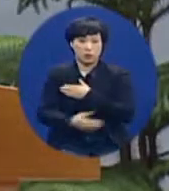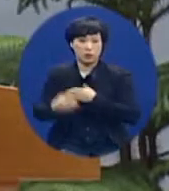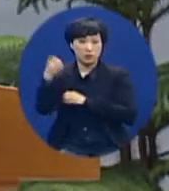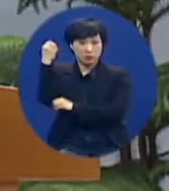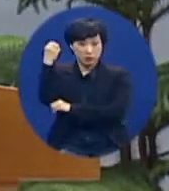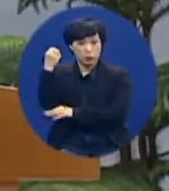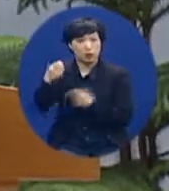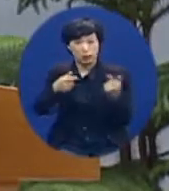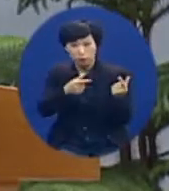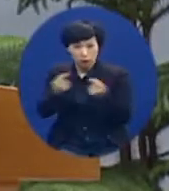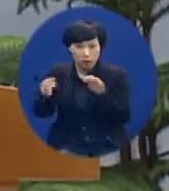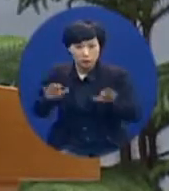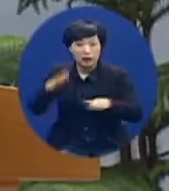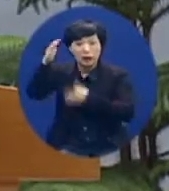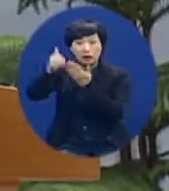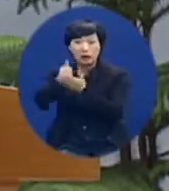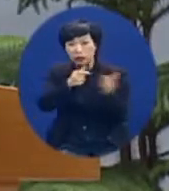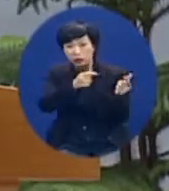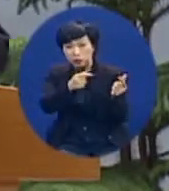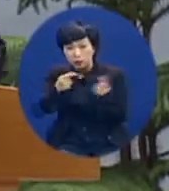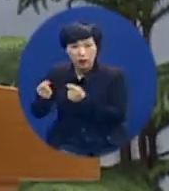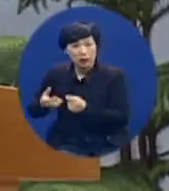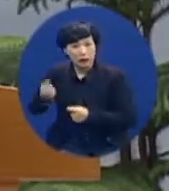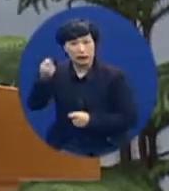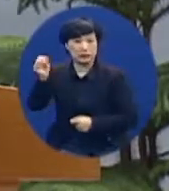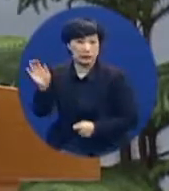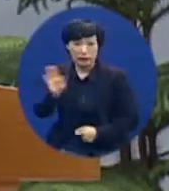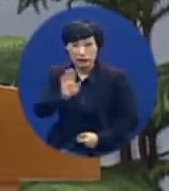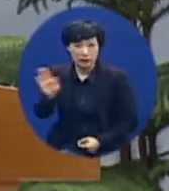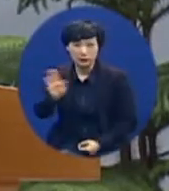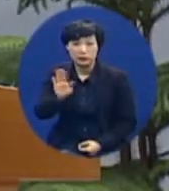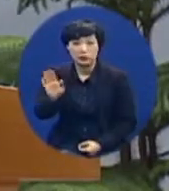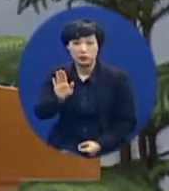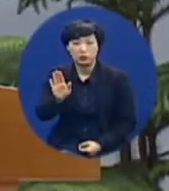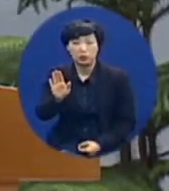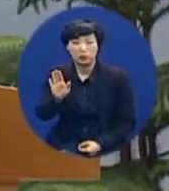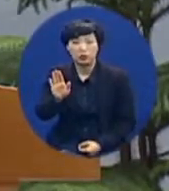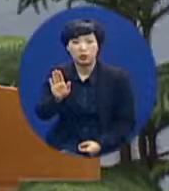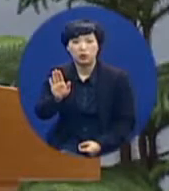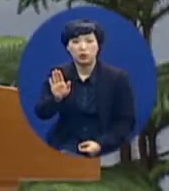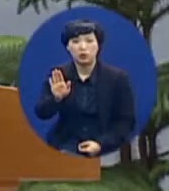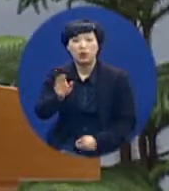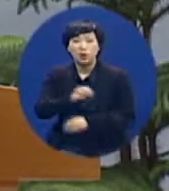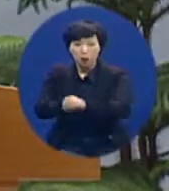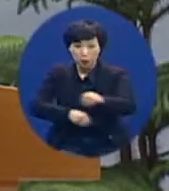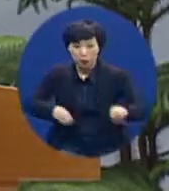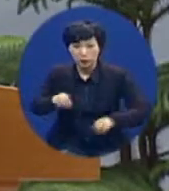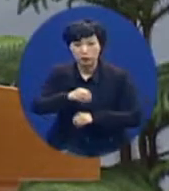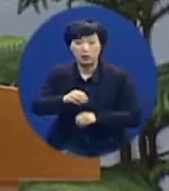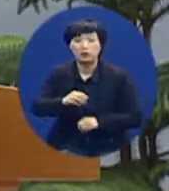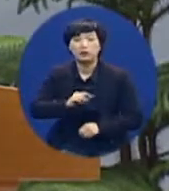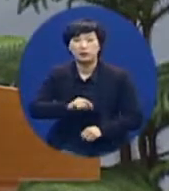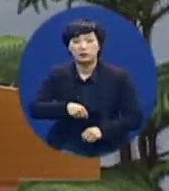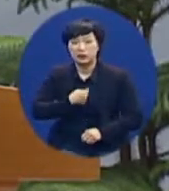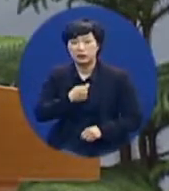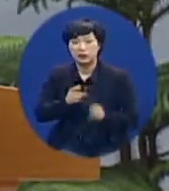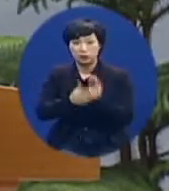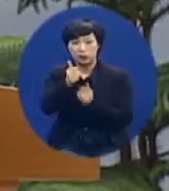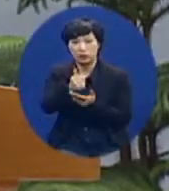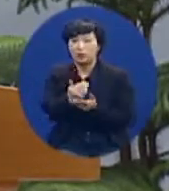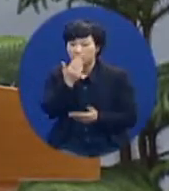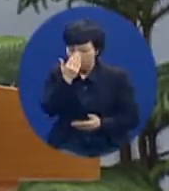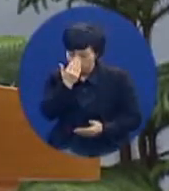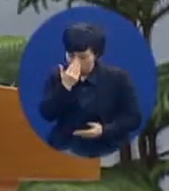grasped. God made himself nothing, taking the very nature of a servant, he made